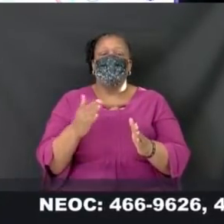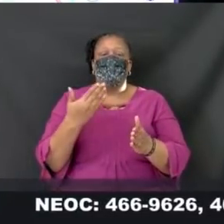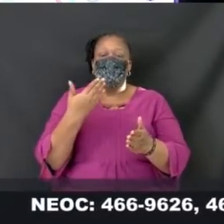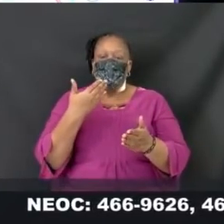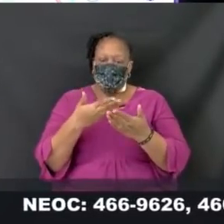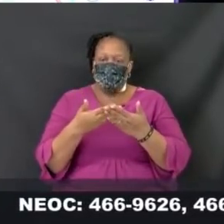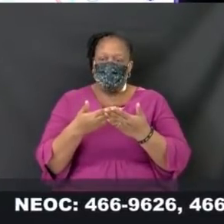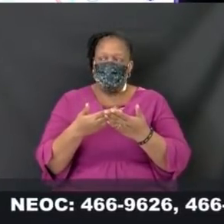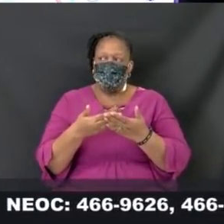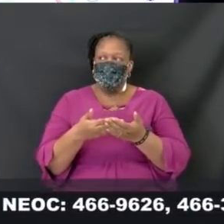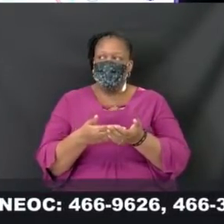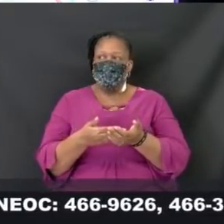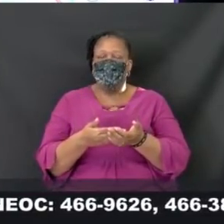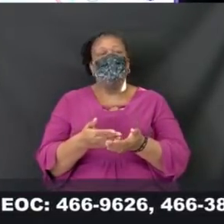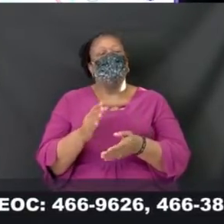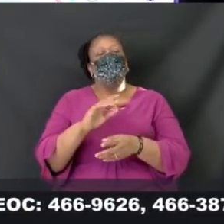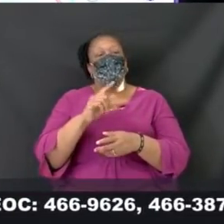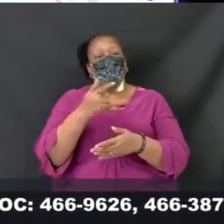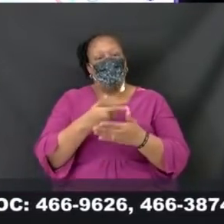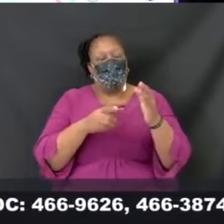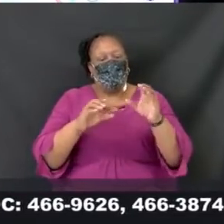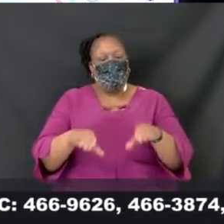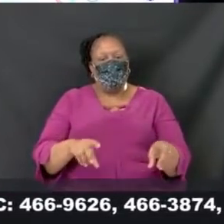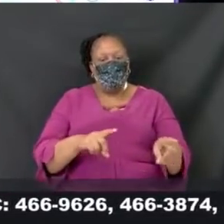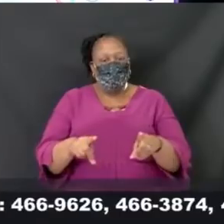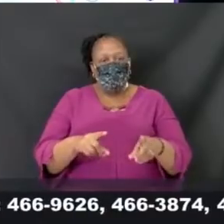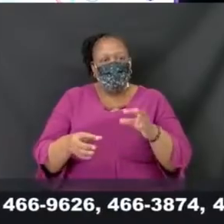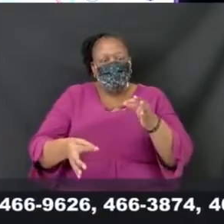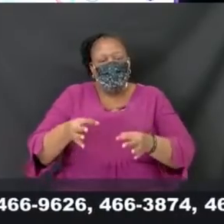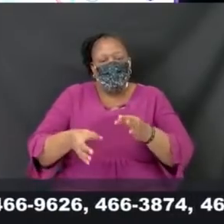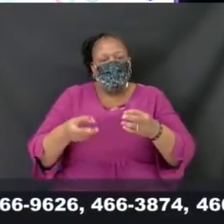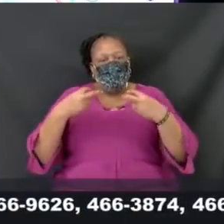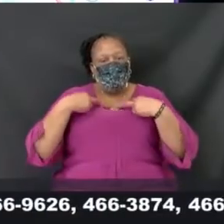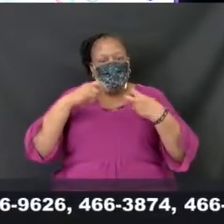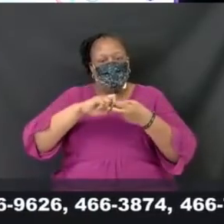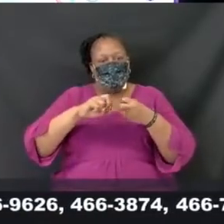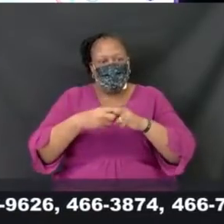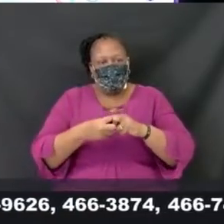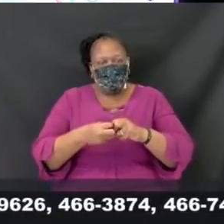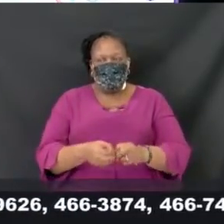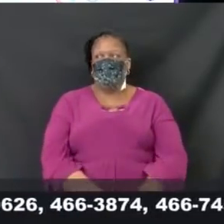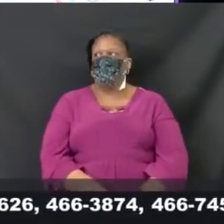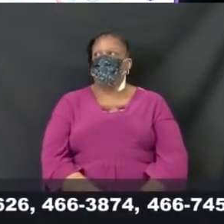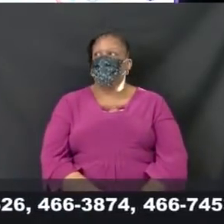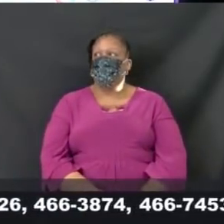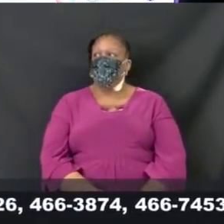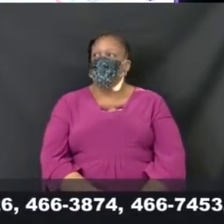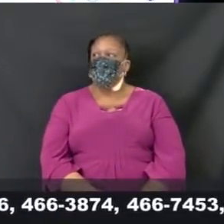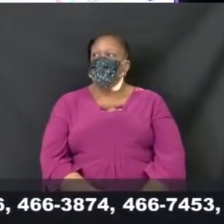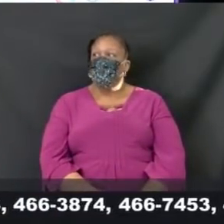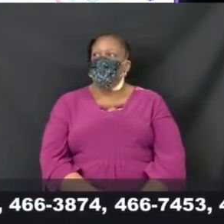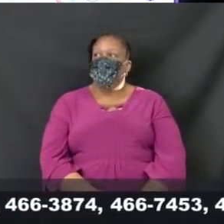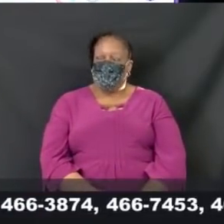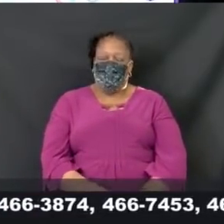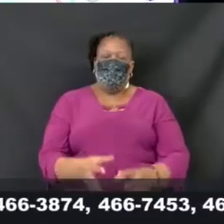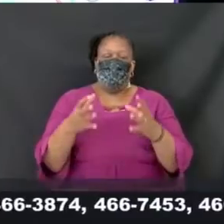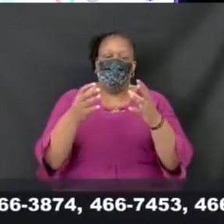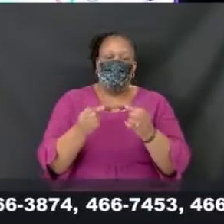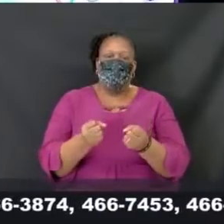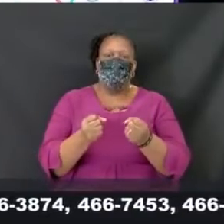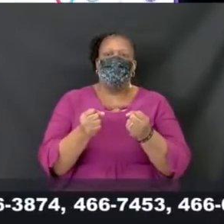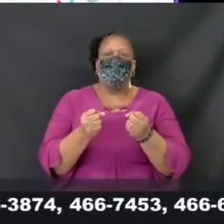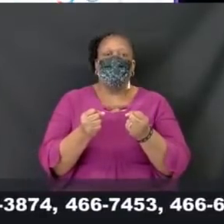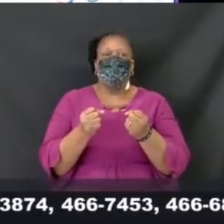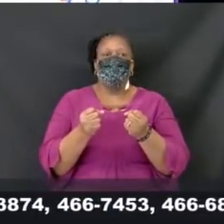challenges. And one of the areas that we are going to do is to increase the capability of the help